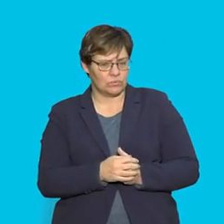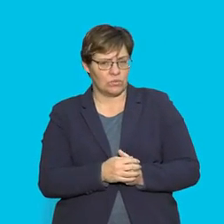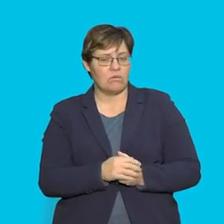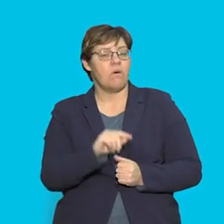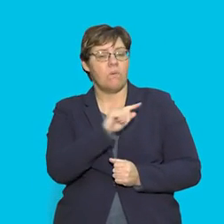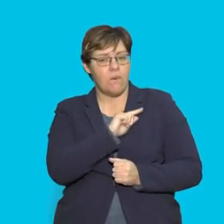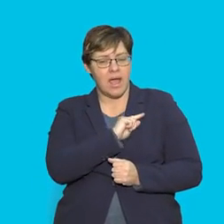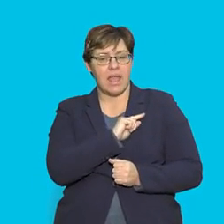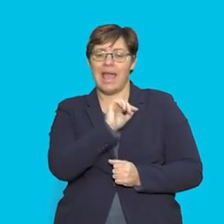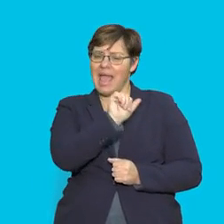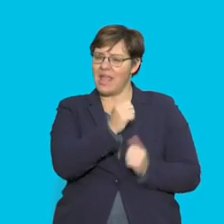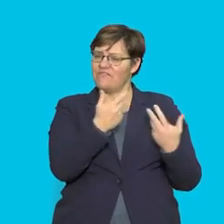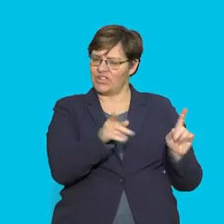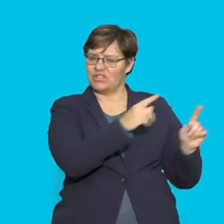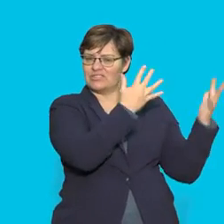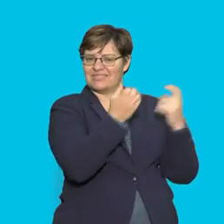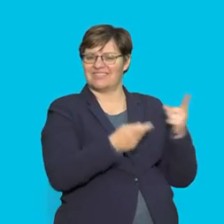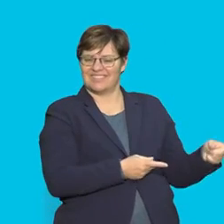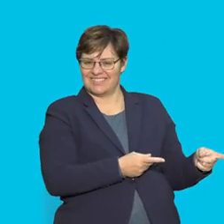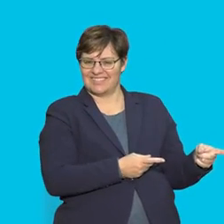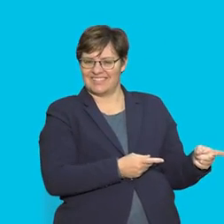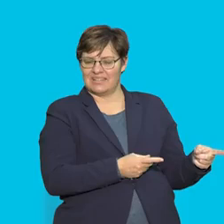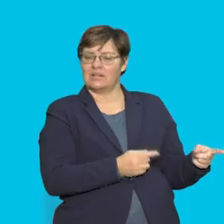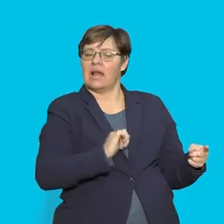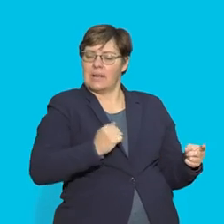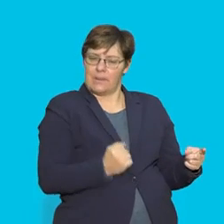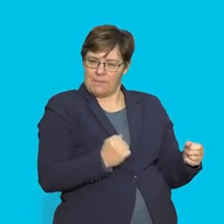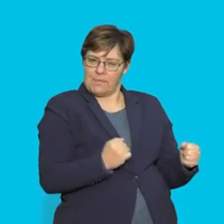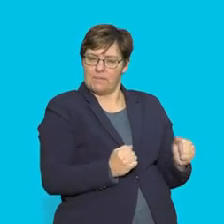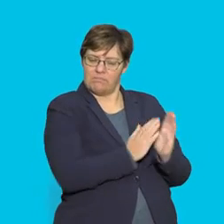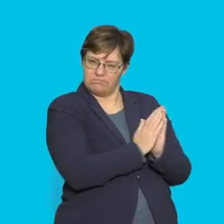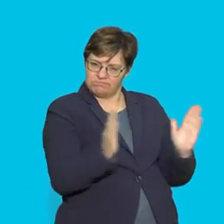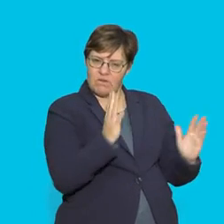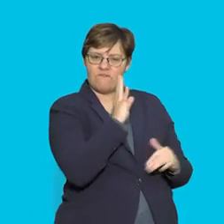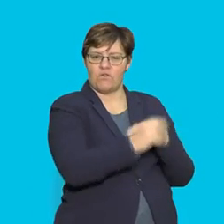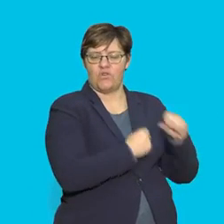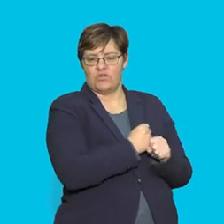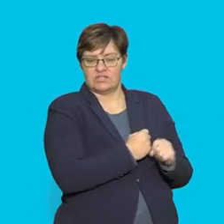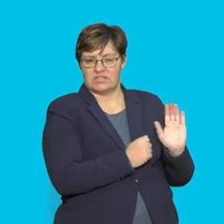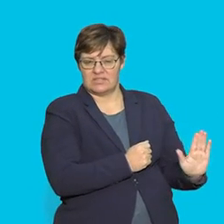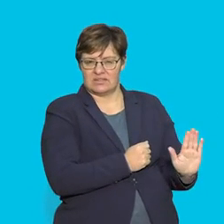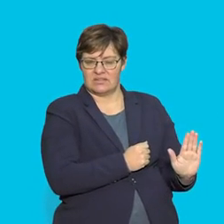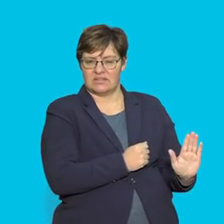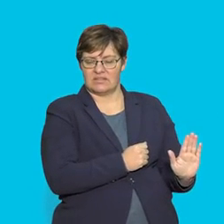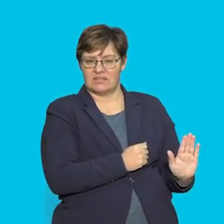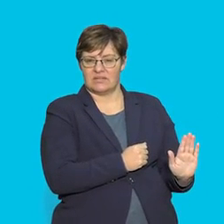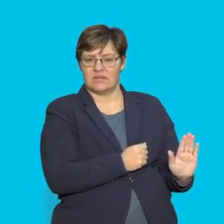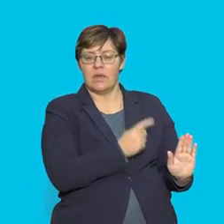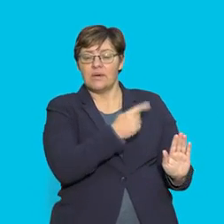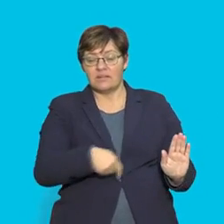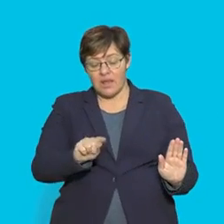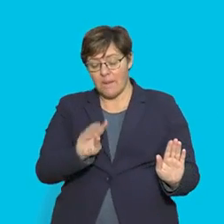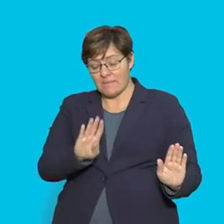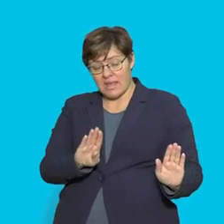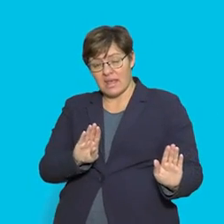Why are you doing this? Because the A is to say, Selby was keeping the investment as is for the 4 years.